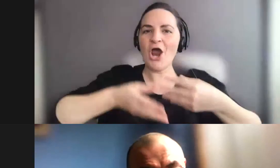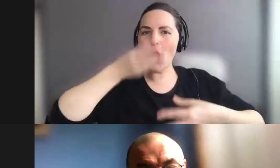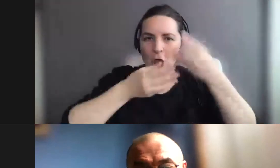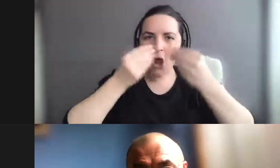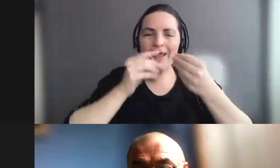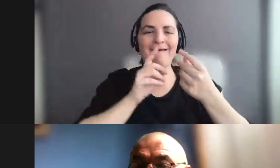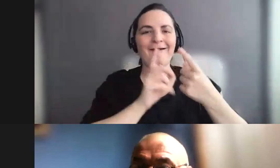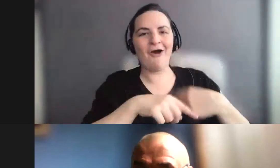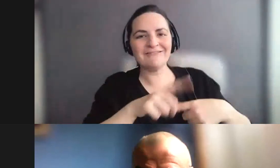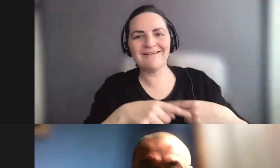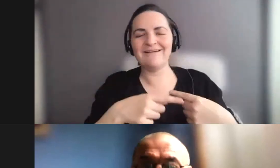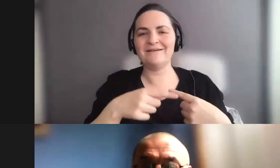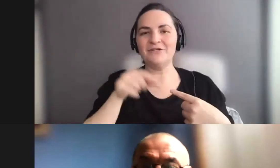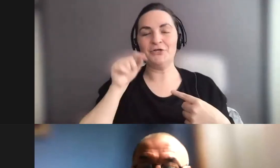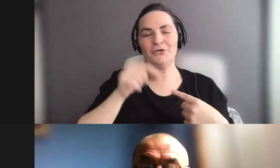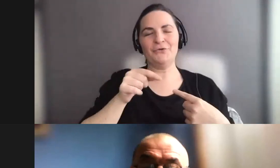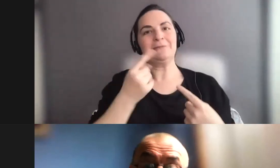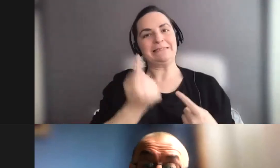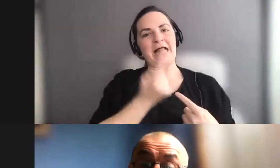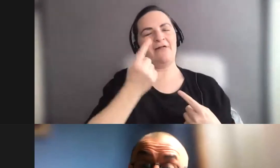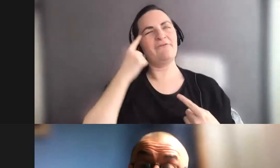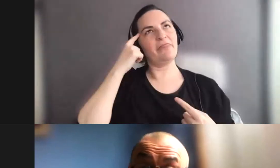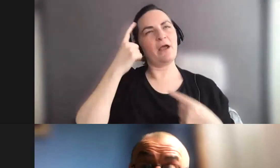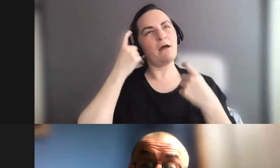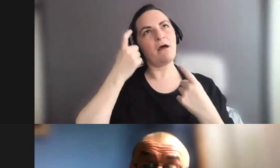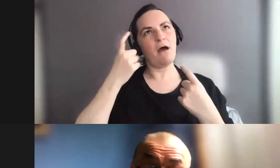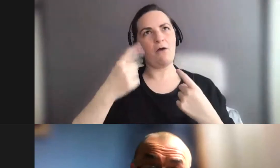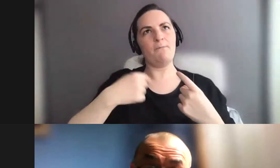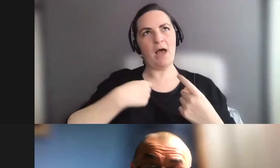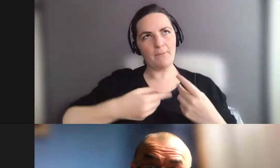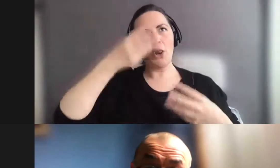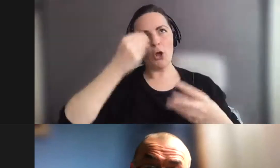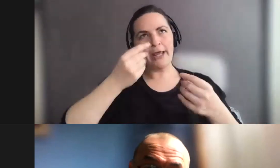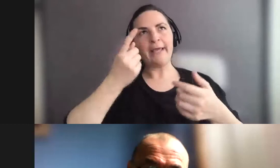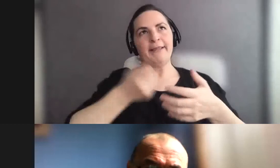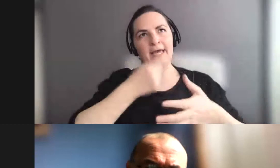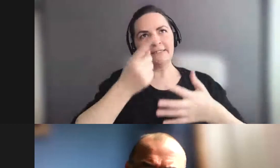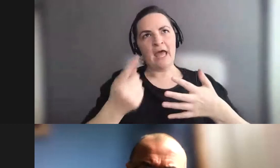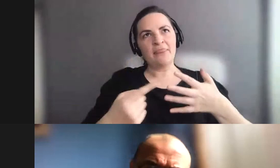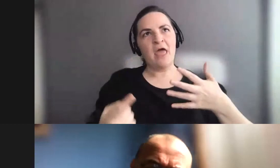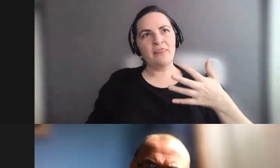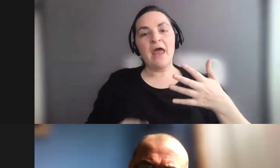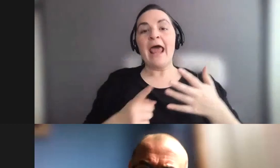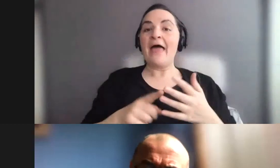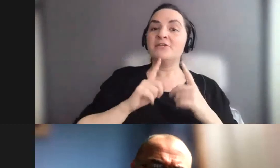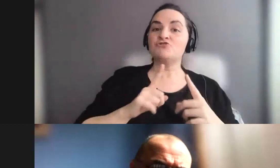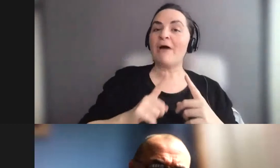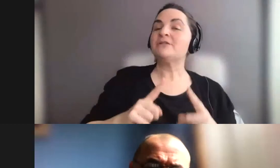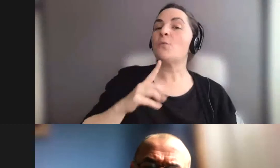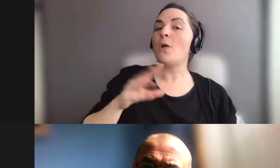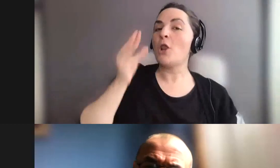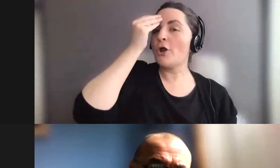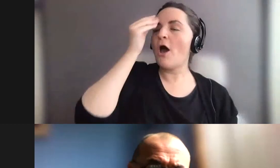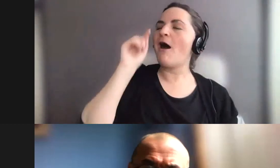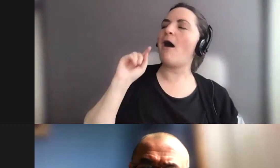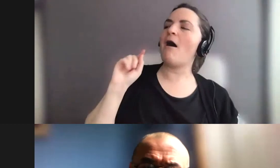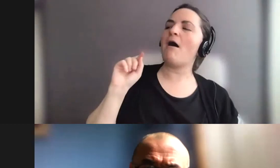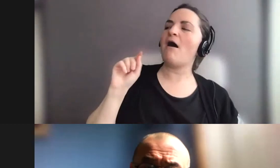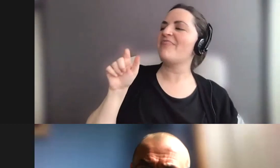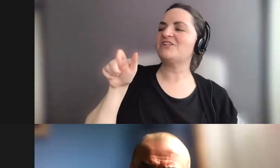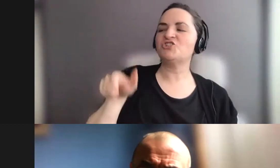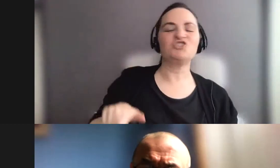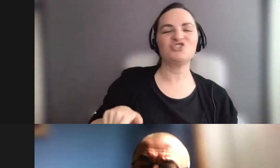to think about your learning, and it helps the driving instructor to think, okay, what does this